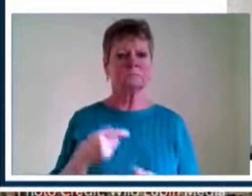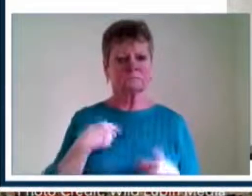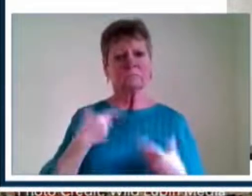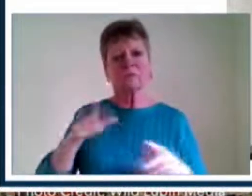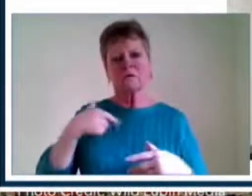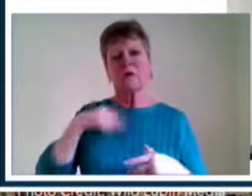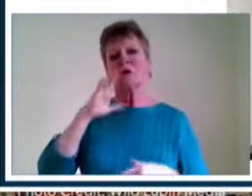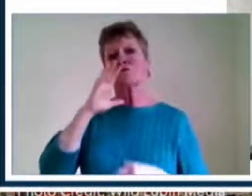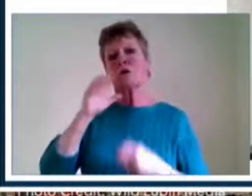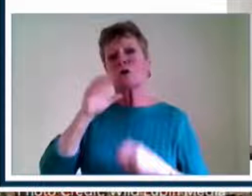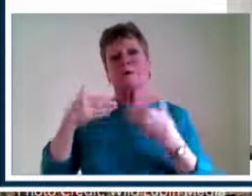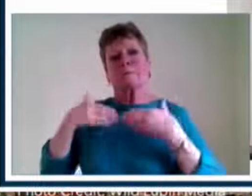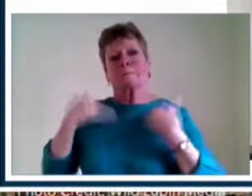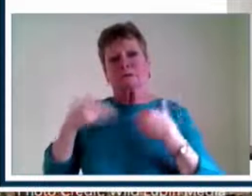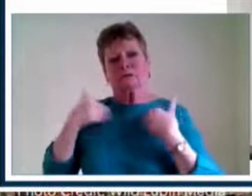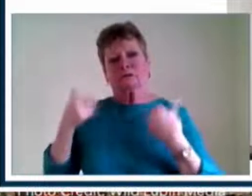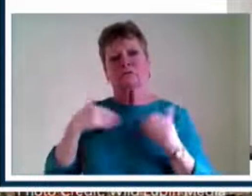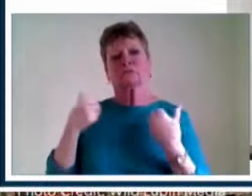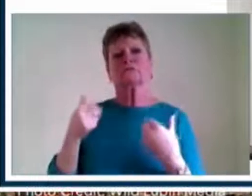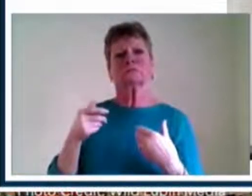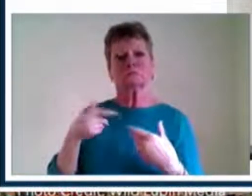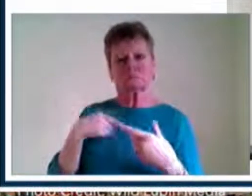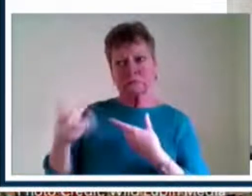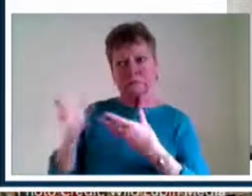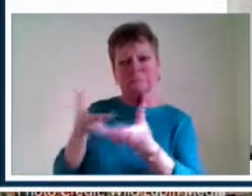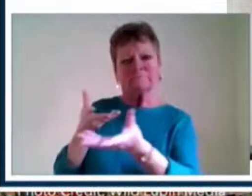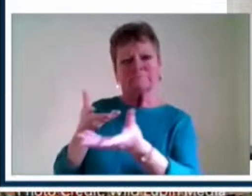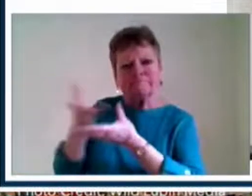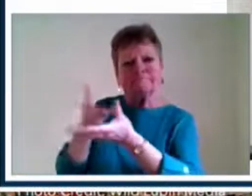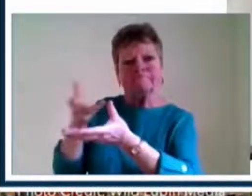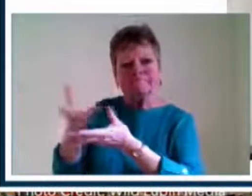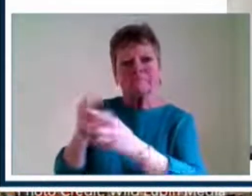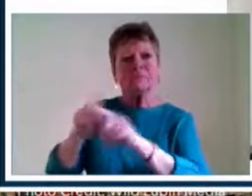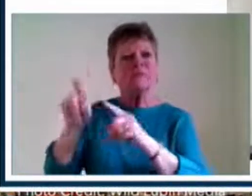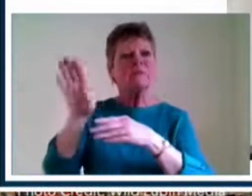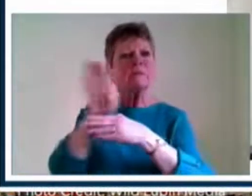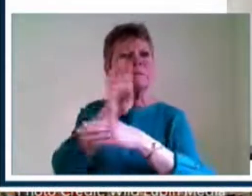is having ongoing discussions with different industries, but